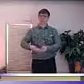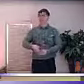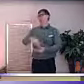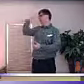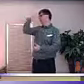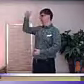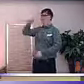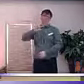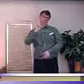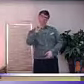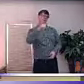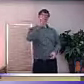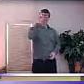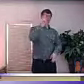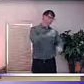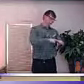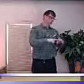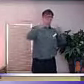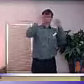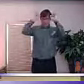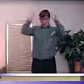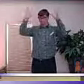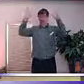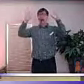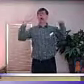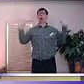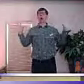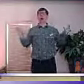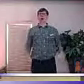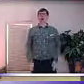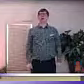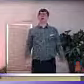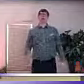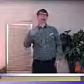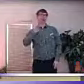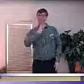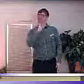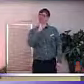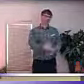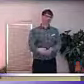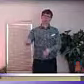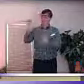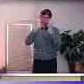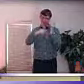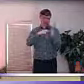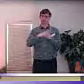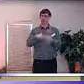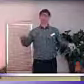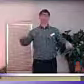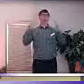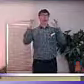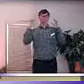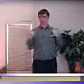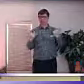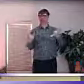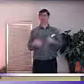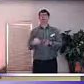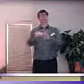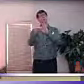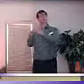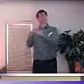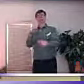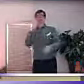first time? It's like, wow, what is this? What does it do? You